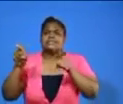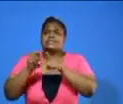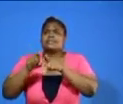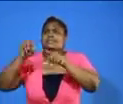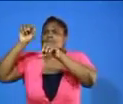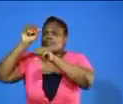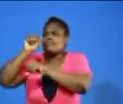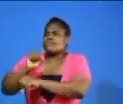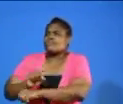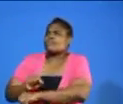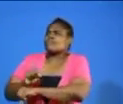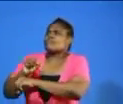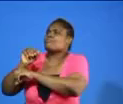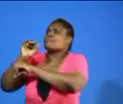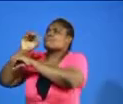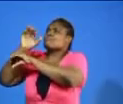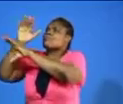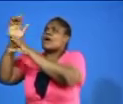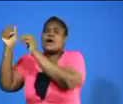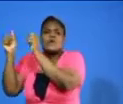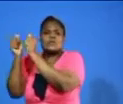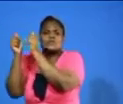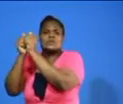with an